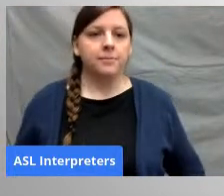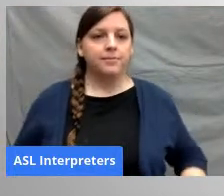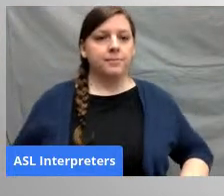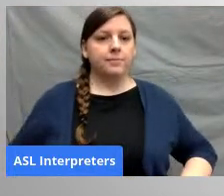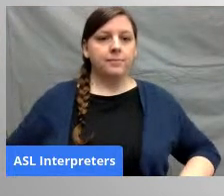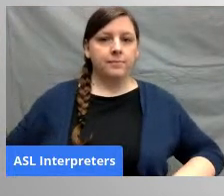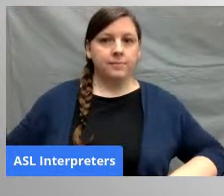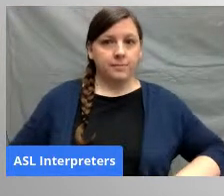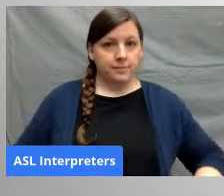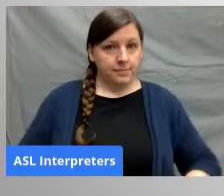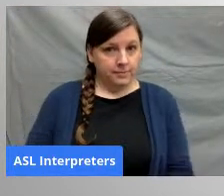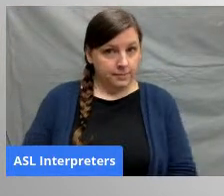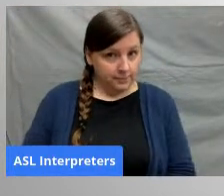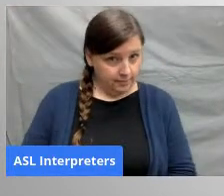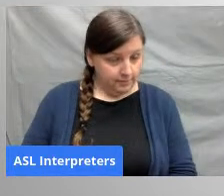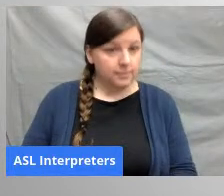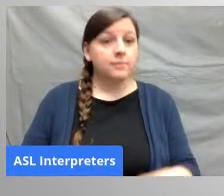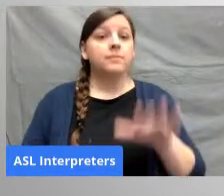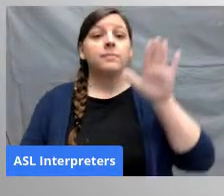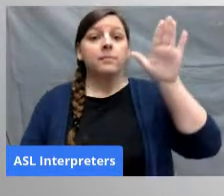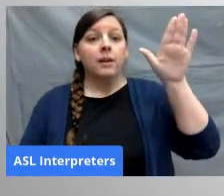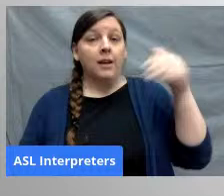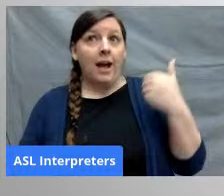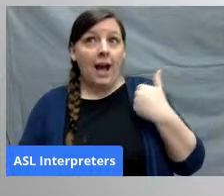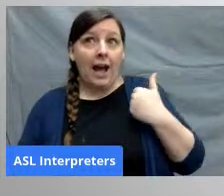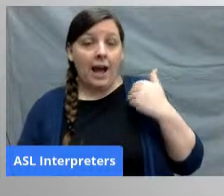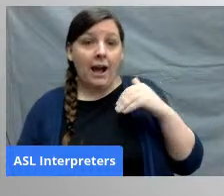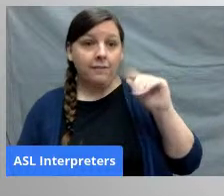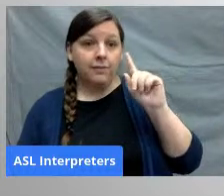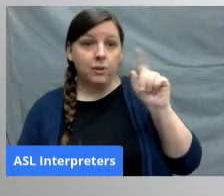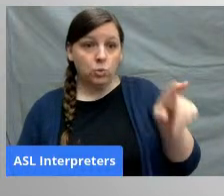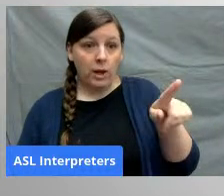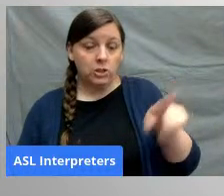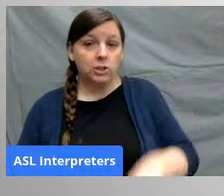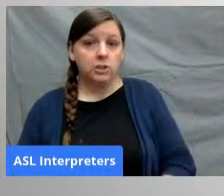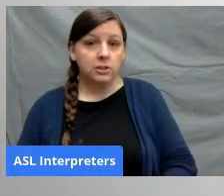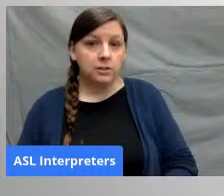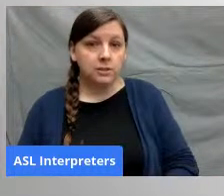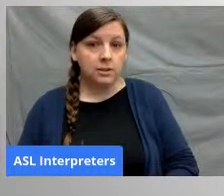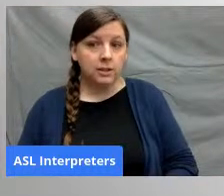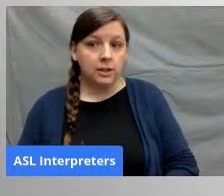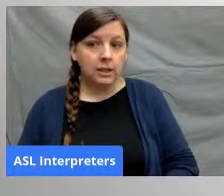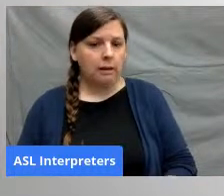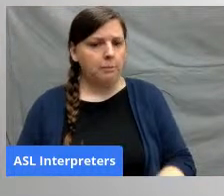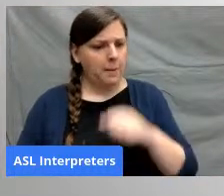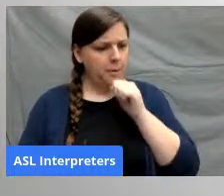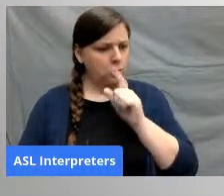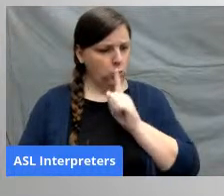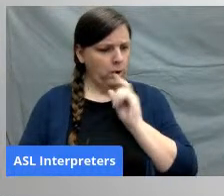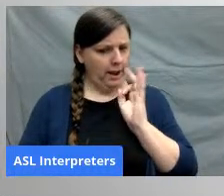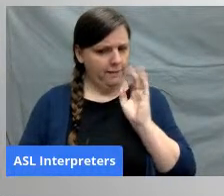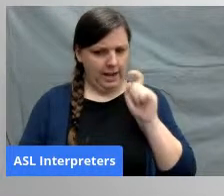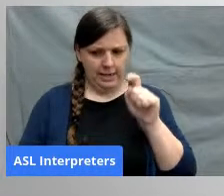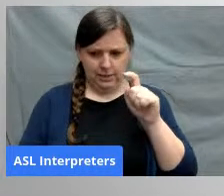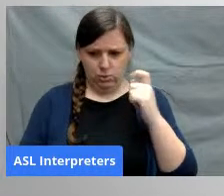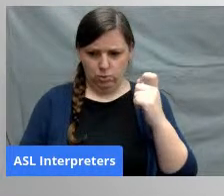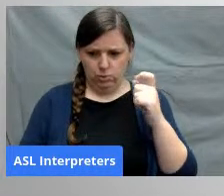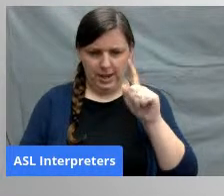Does anyone So have? I have a question, but I don't know if my question needs to go here. So what